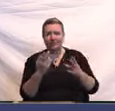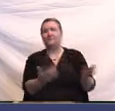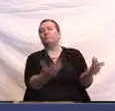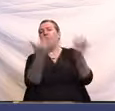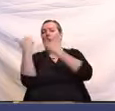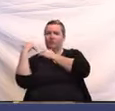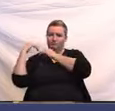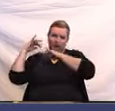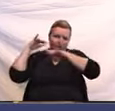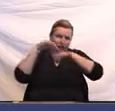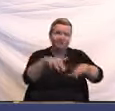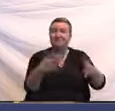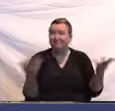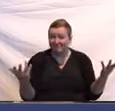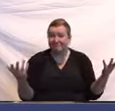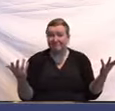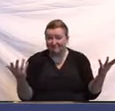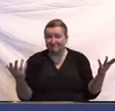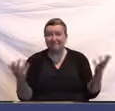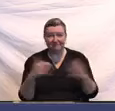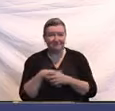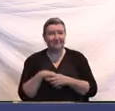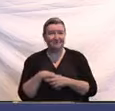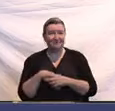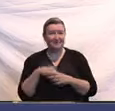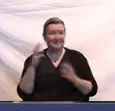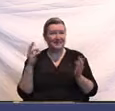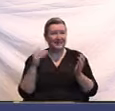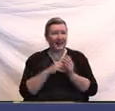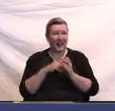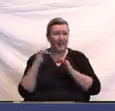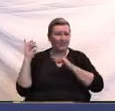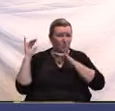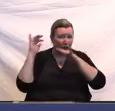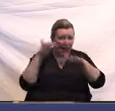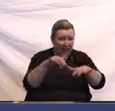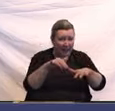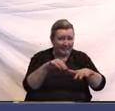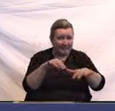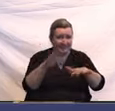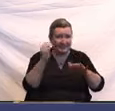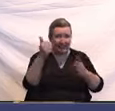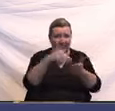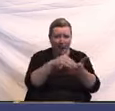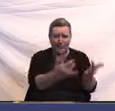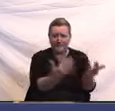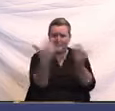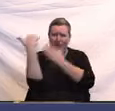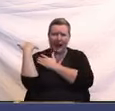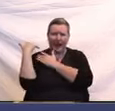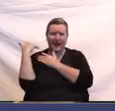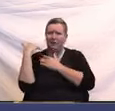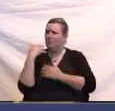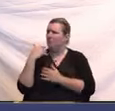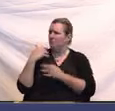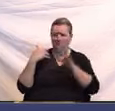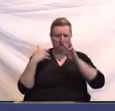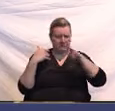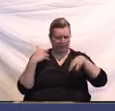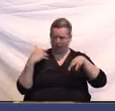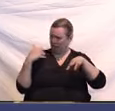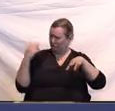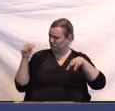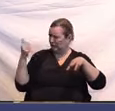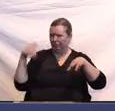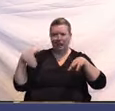as to the other 4,000. I may have had a knockback 1 or 2 is my only potential